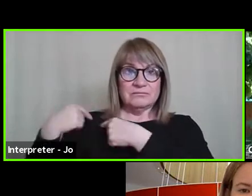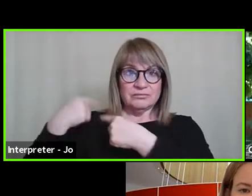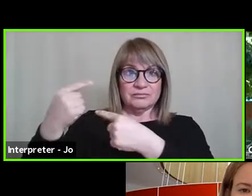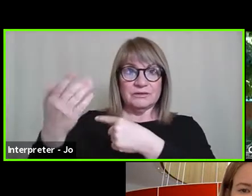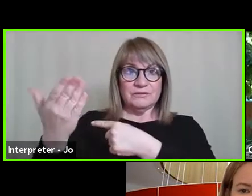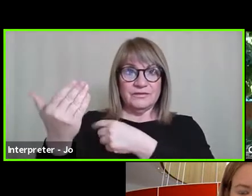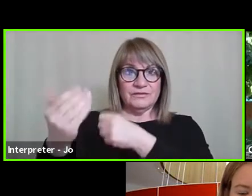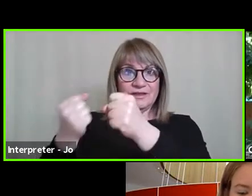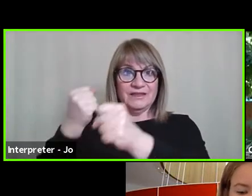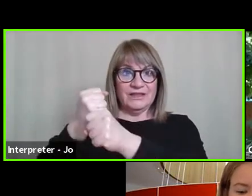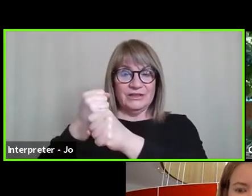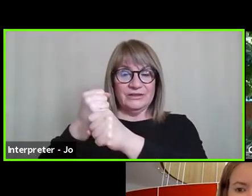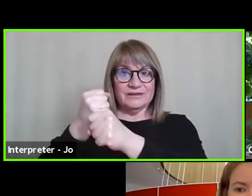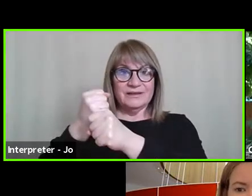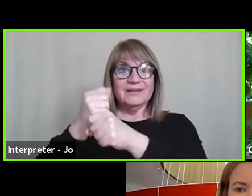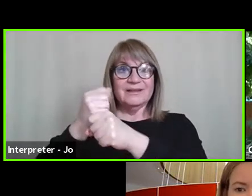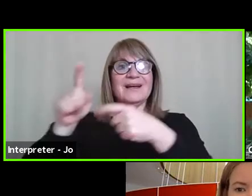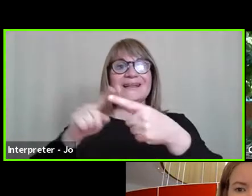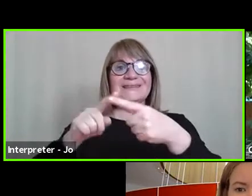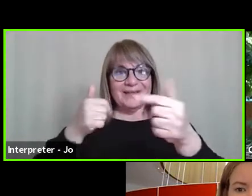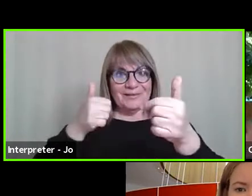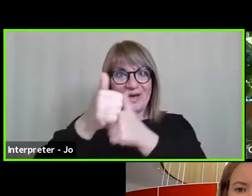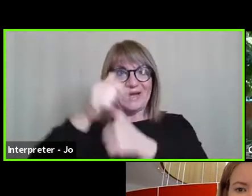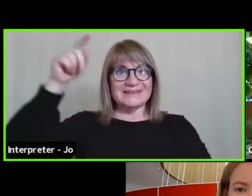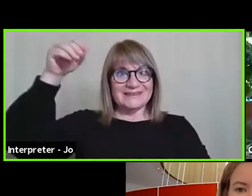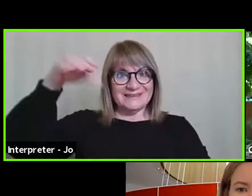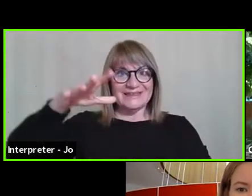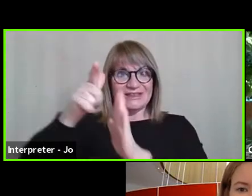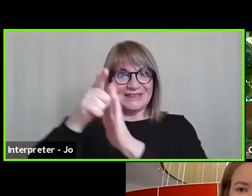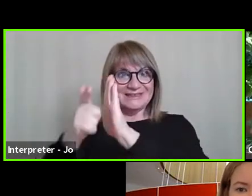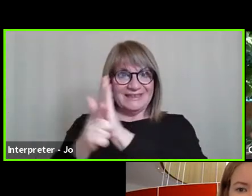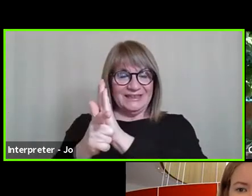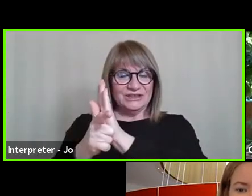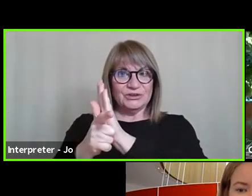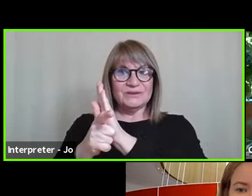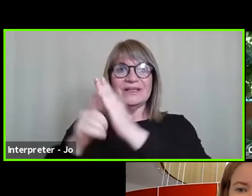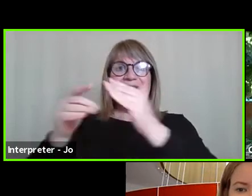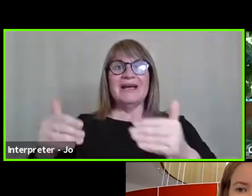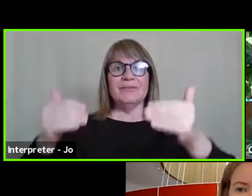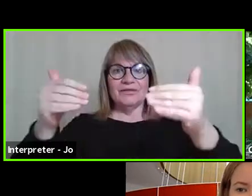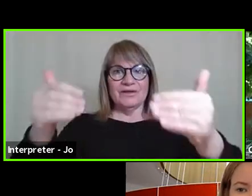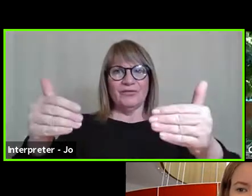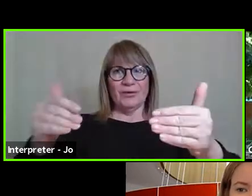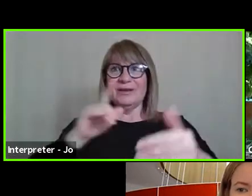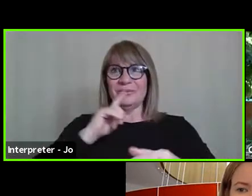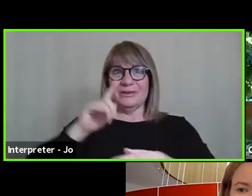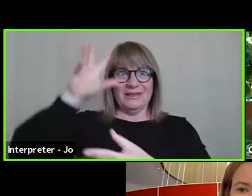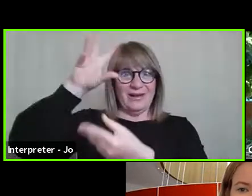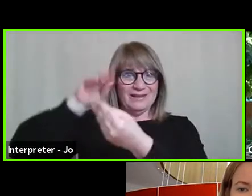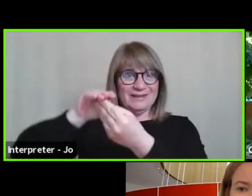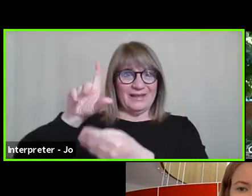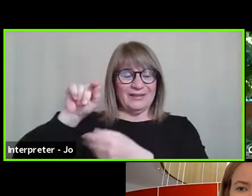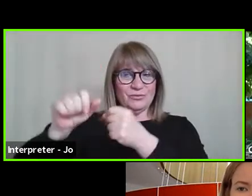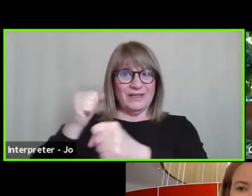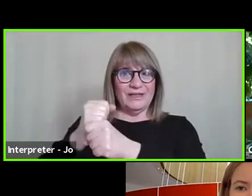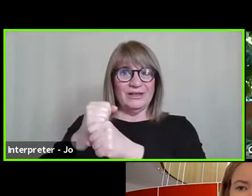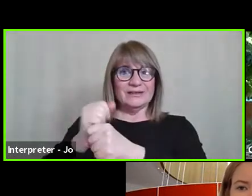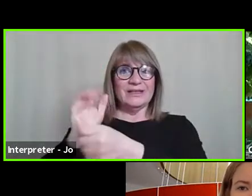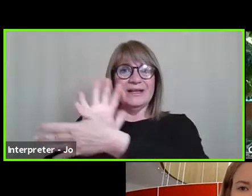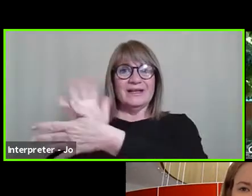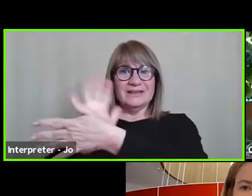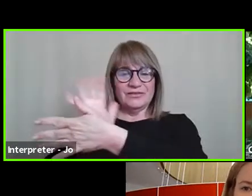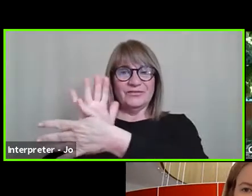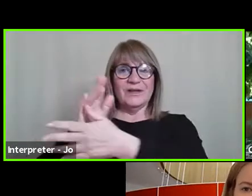leading up to that sunshine statute um and moving forward so this has been really a 20-year campaign as documented in a film called belly of the